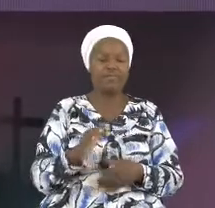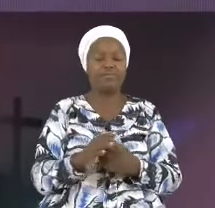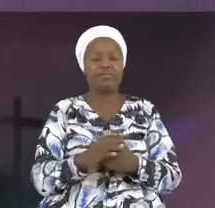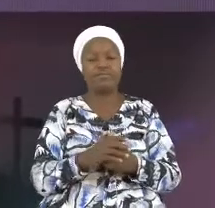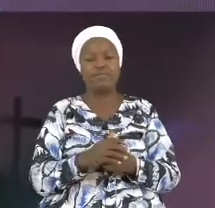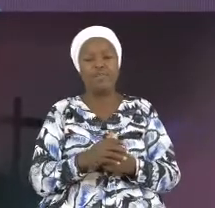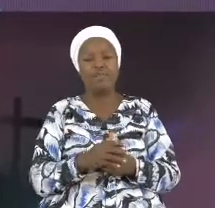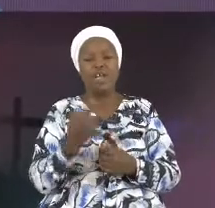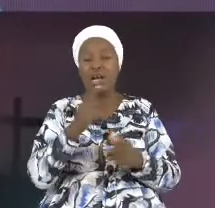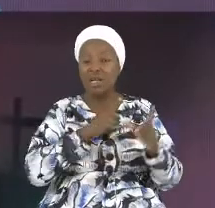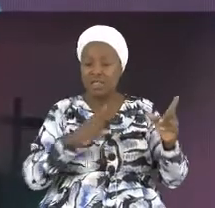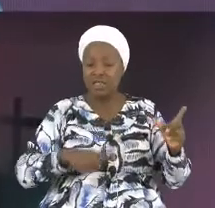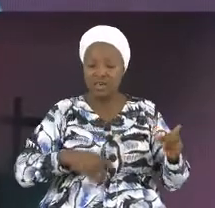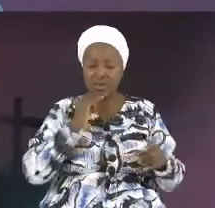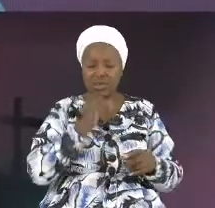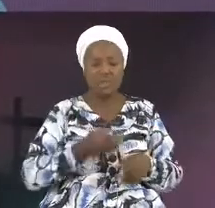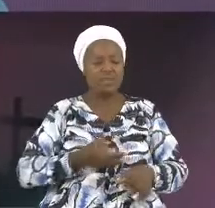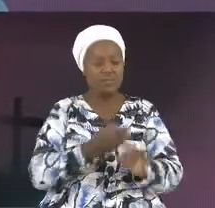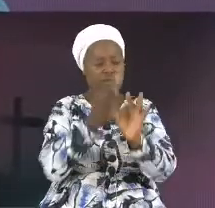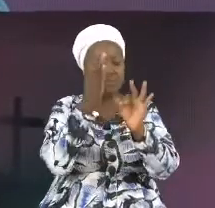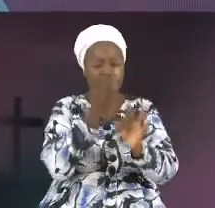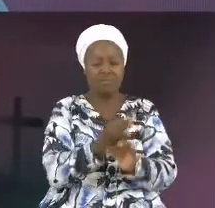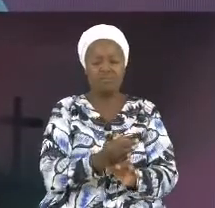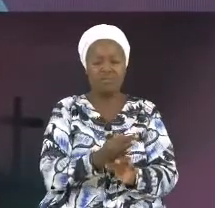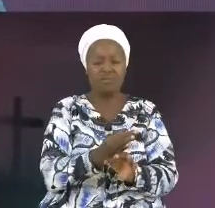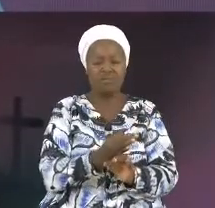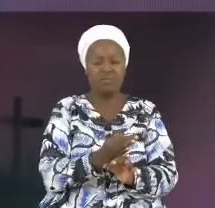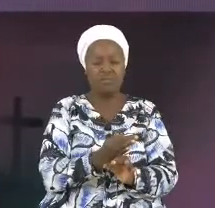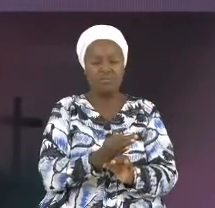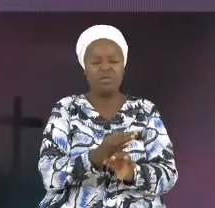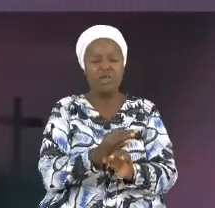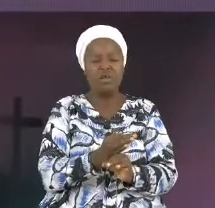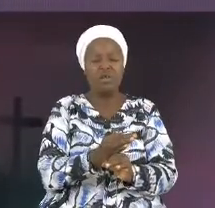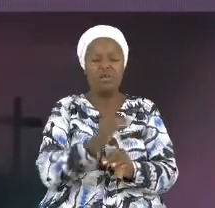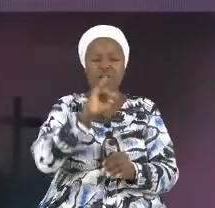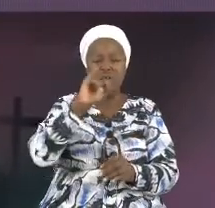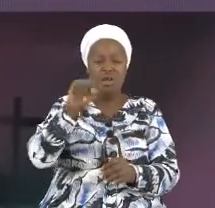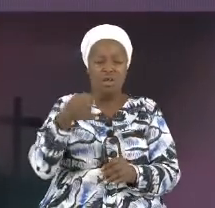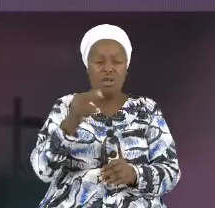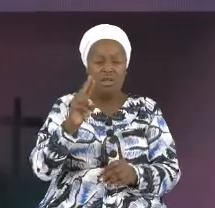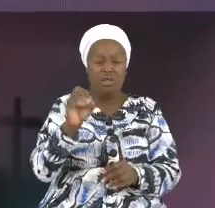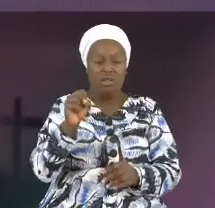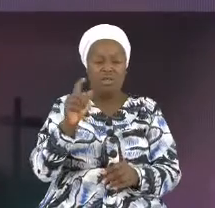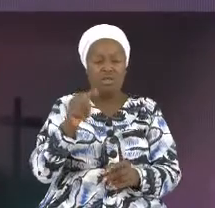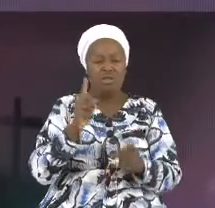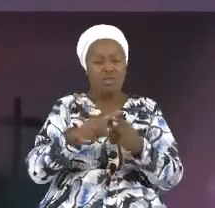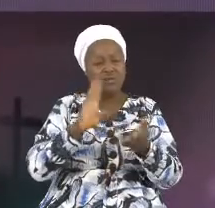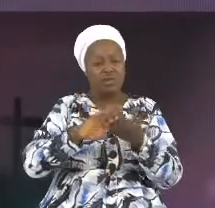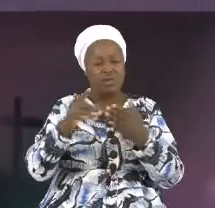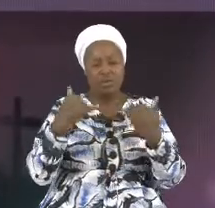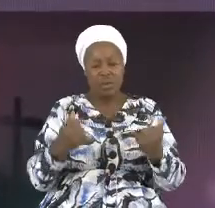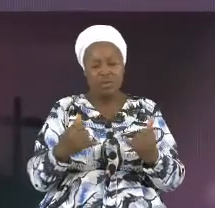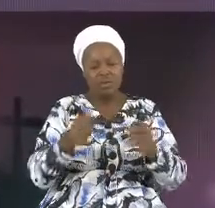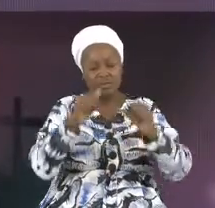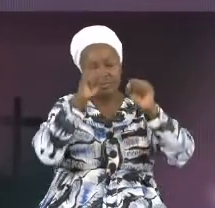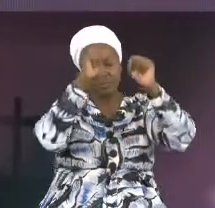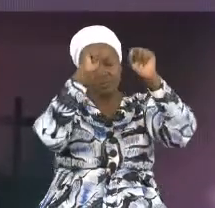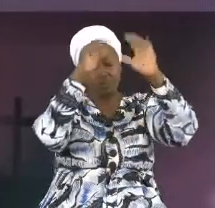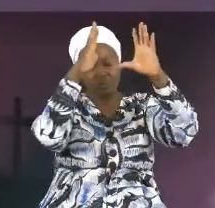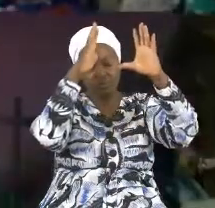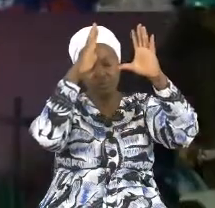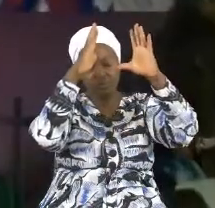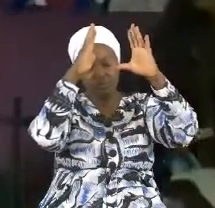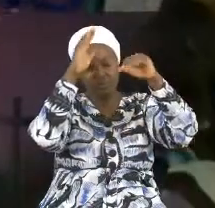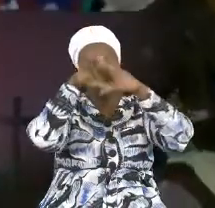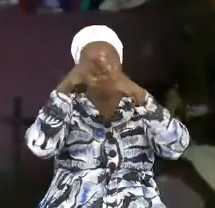is faithful, just to forgive you now. Father, in the mighty name of